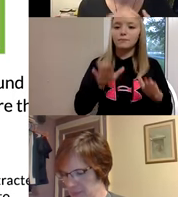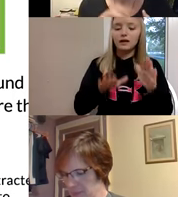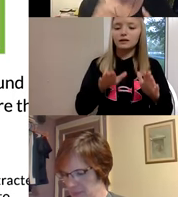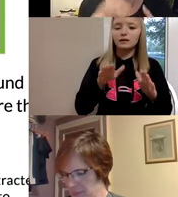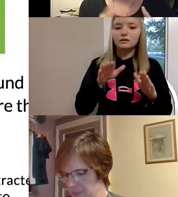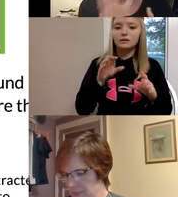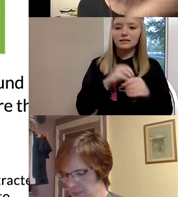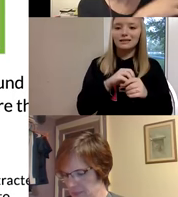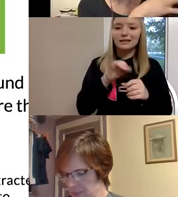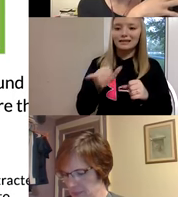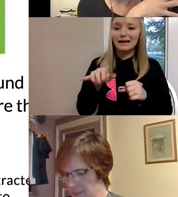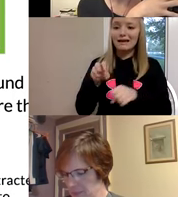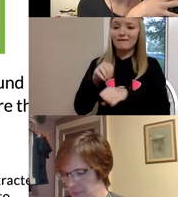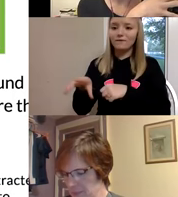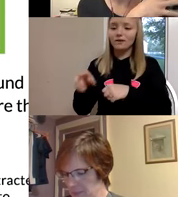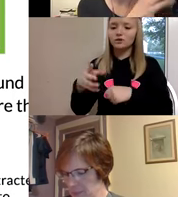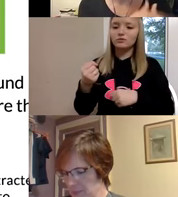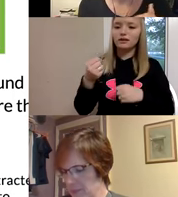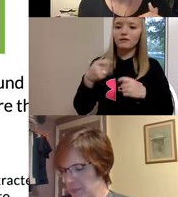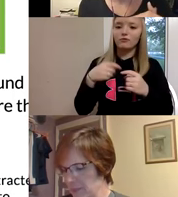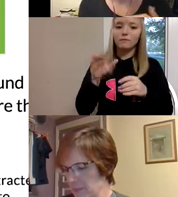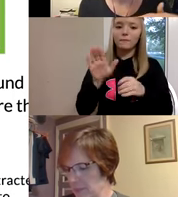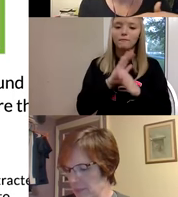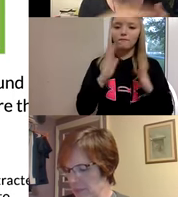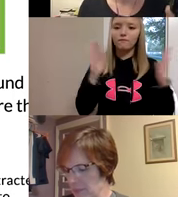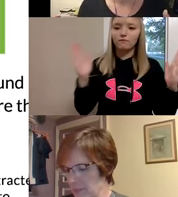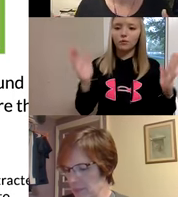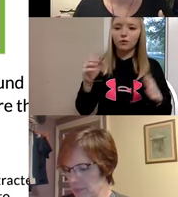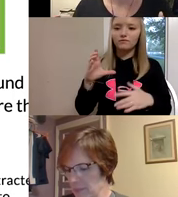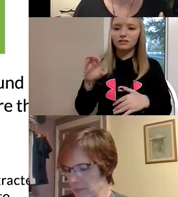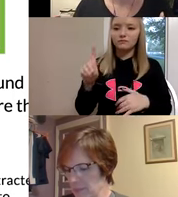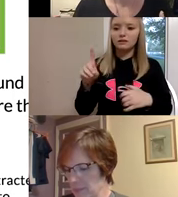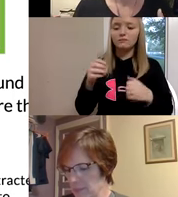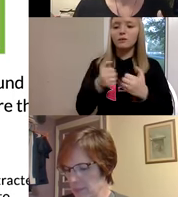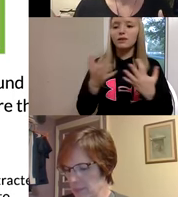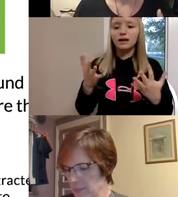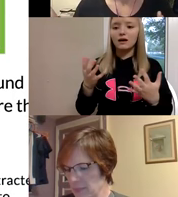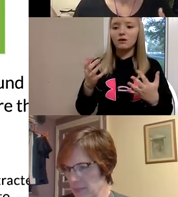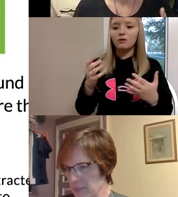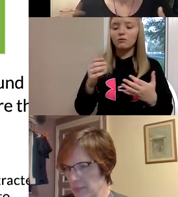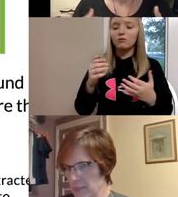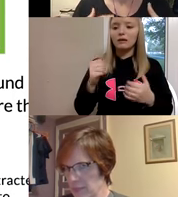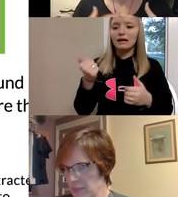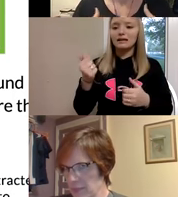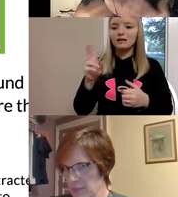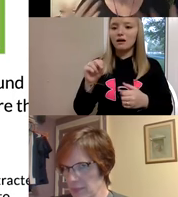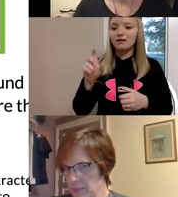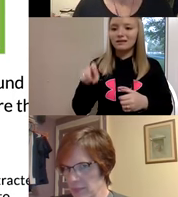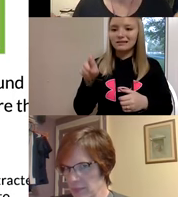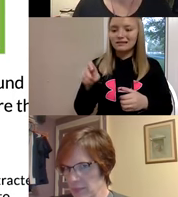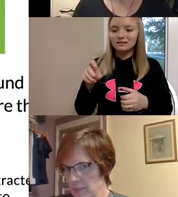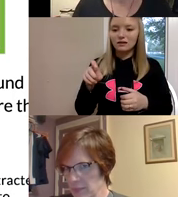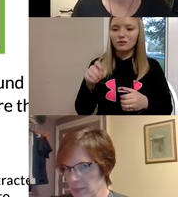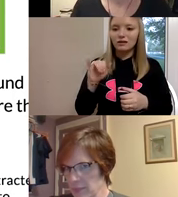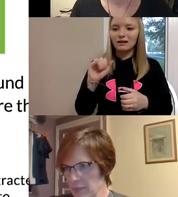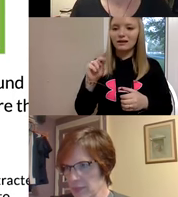that you get from the full spectrum CBD, but without any of the unwanted ingredients. So it has synergistic effects on the